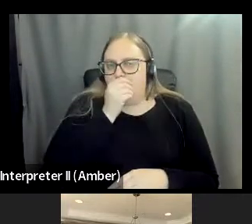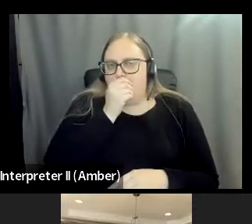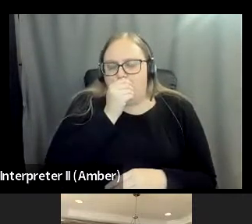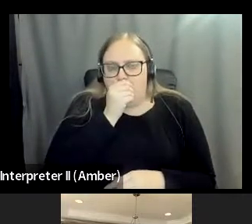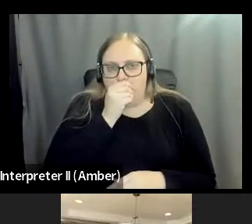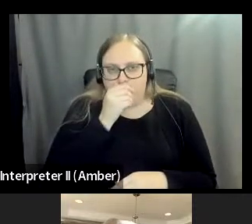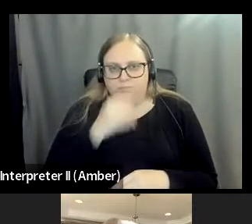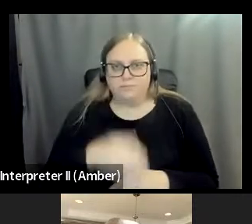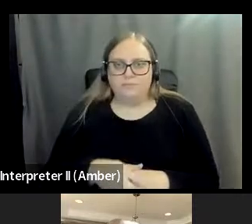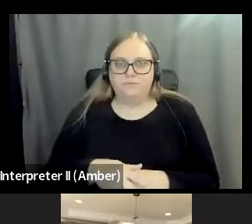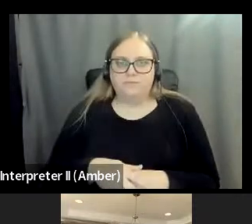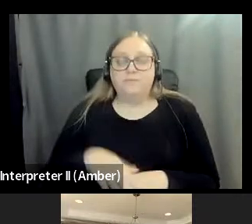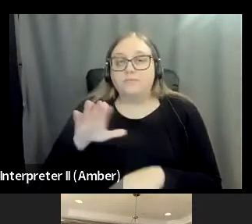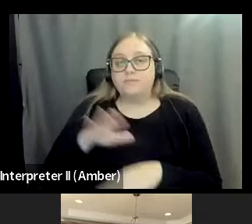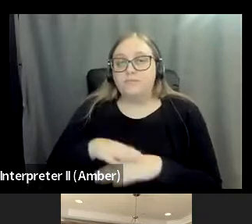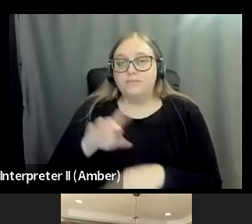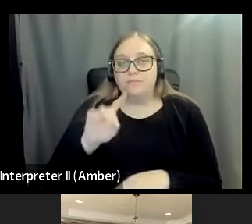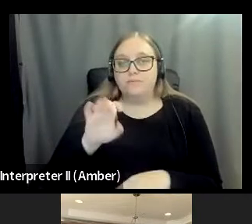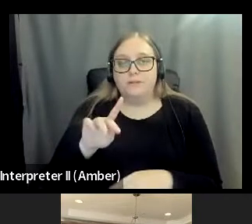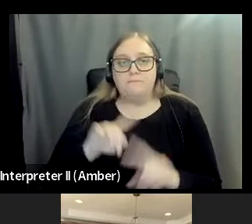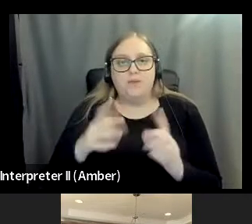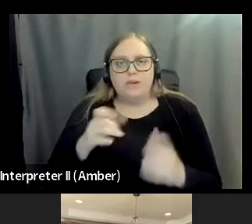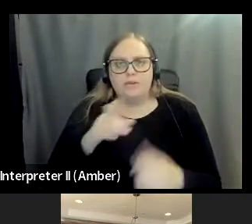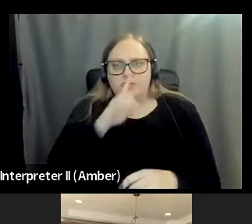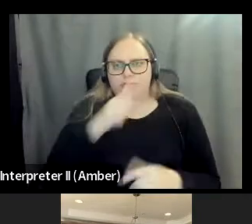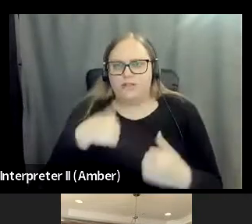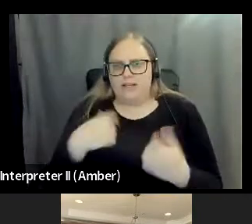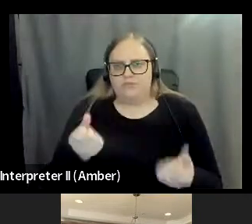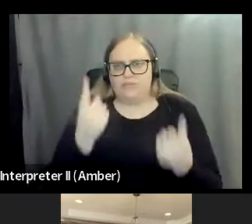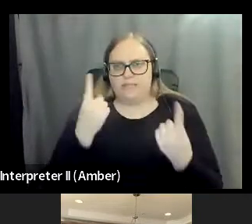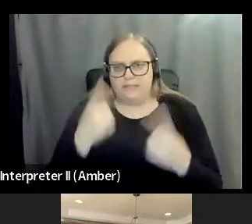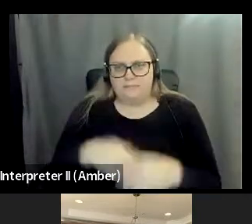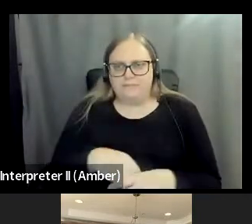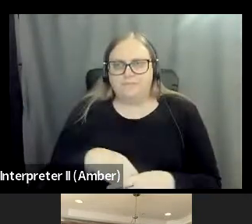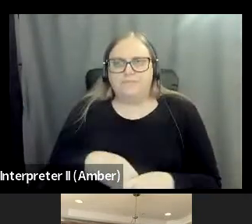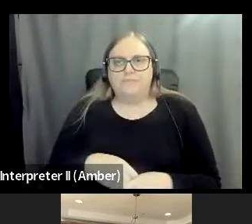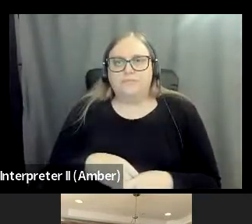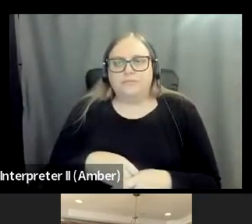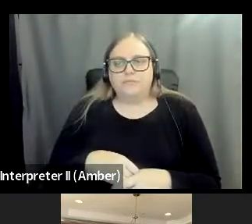We're on the deck, but I want to just make sure I understand